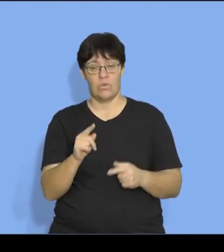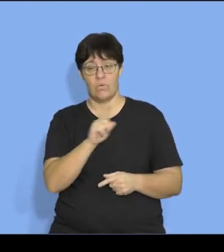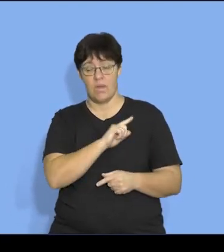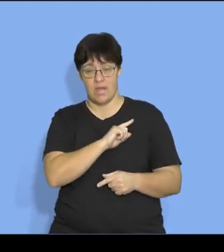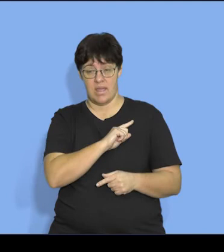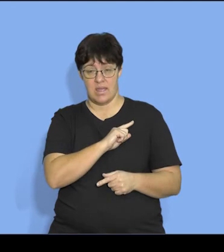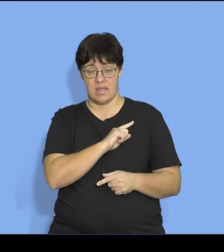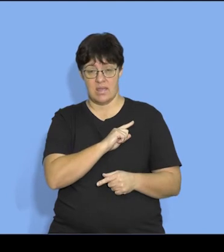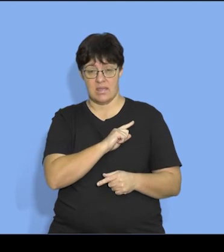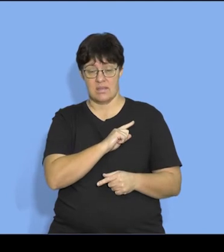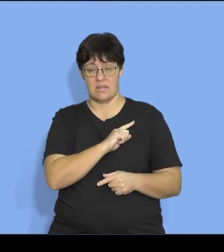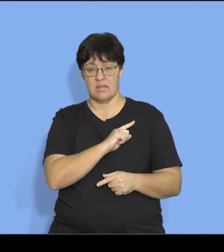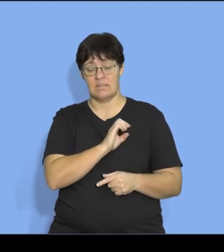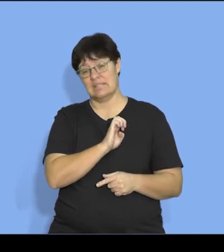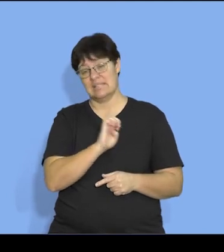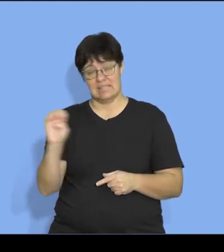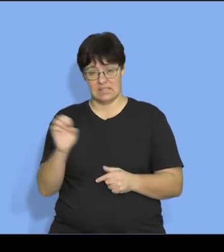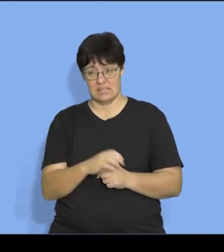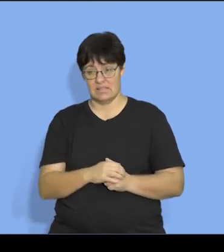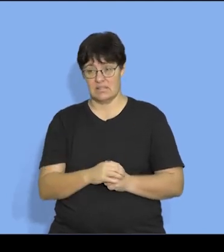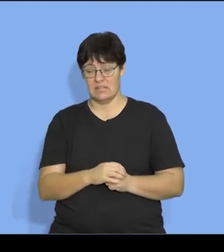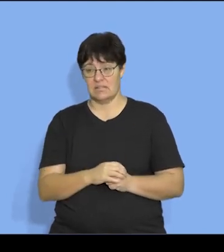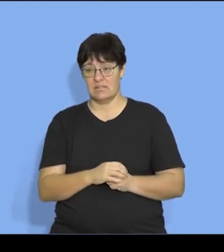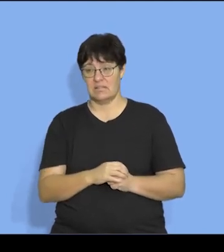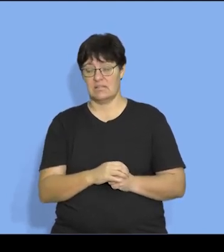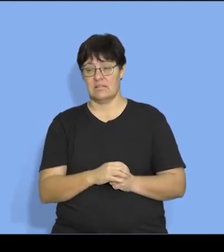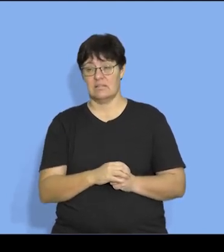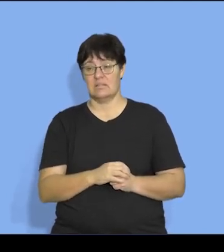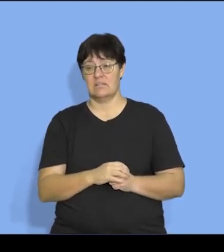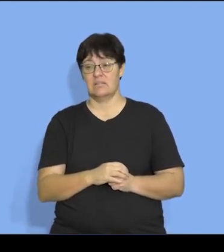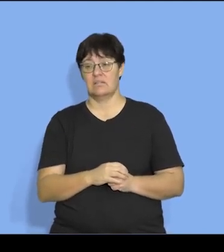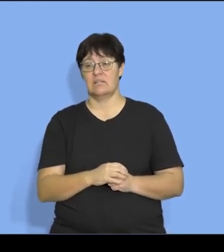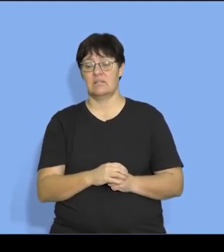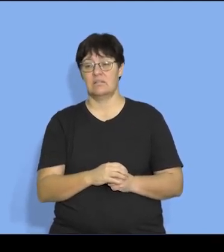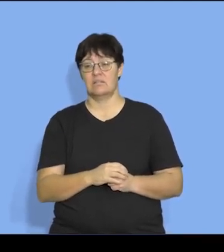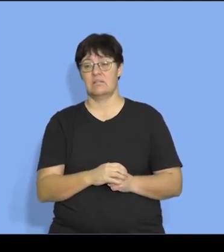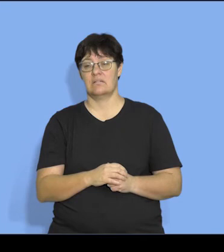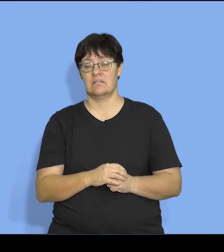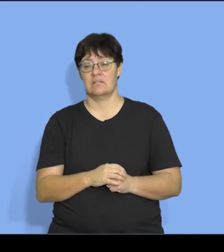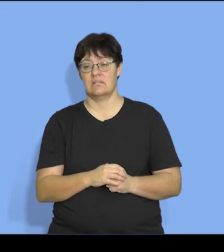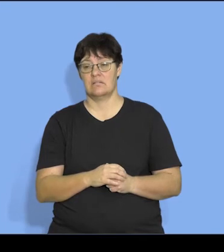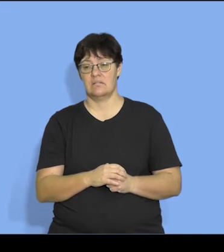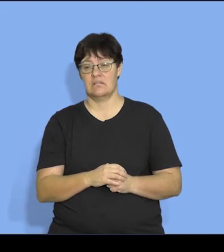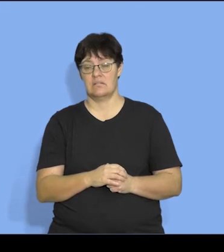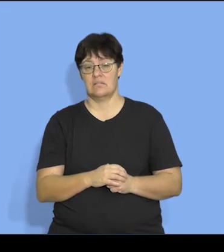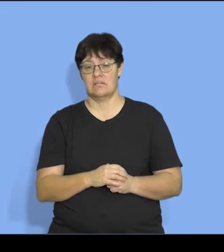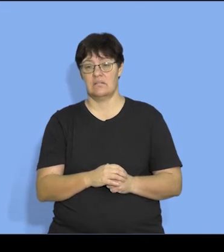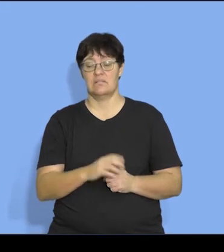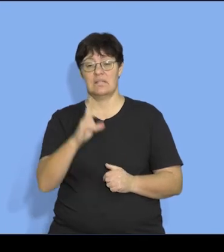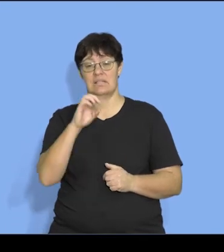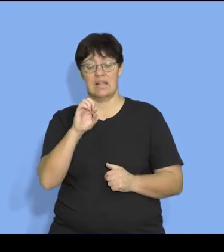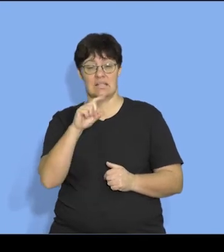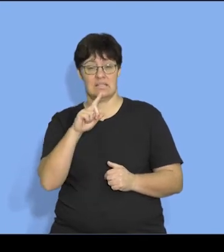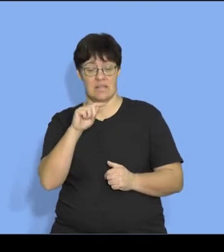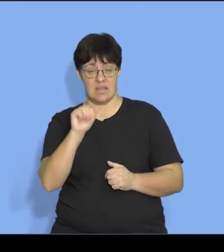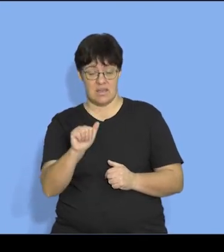know originally that was east. So her displacement, which we're going to call delta x, because